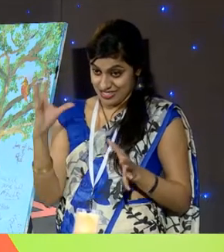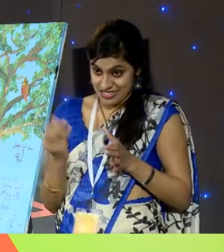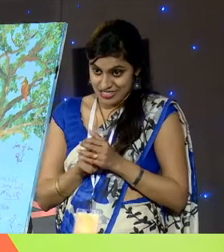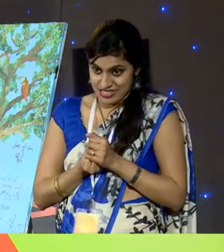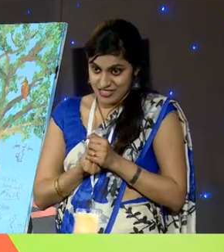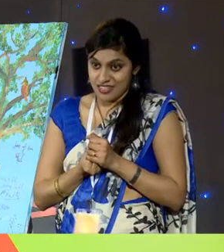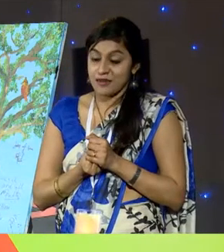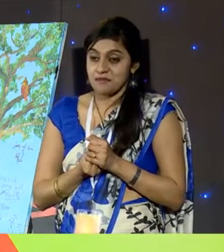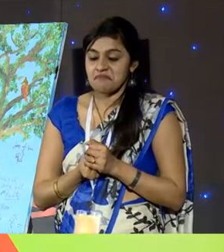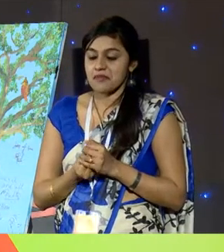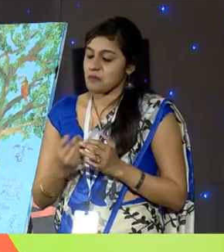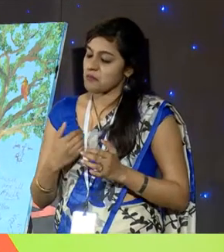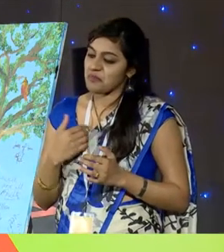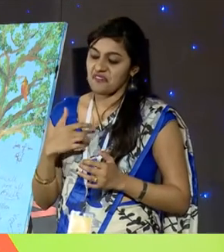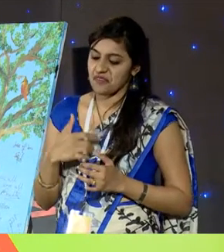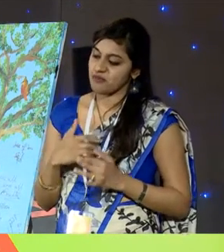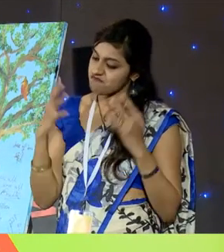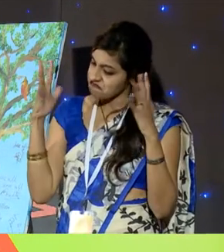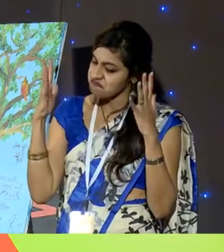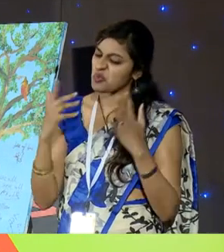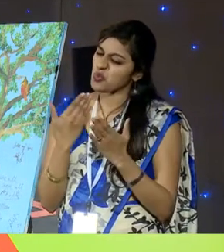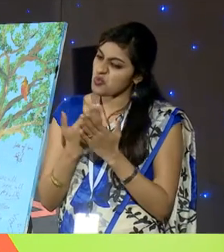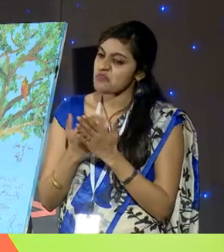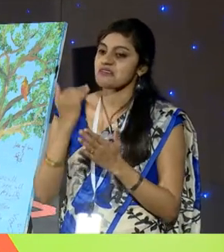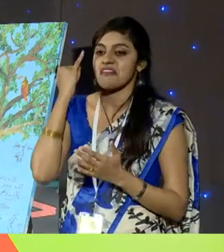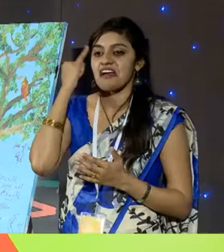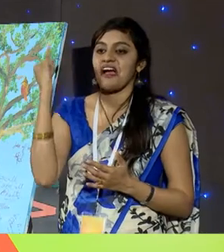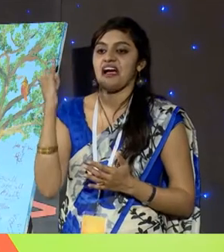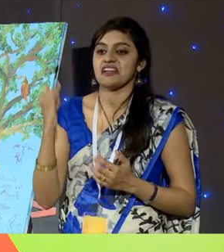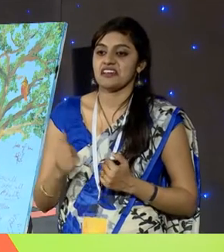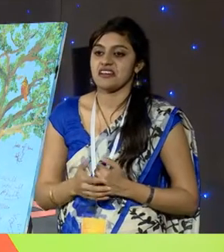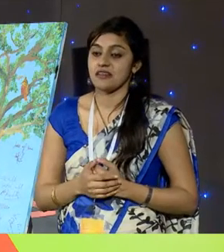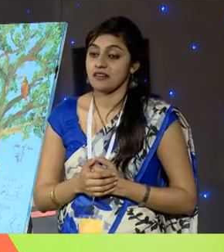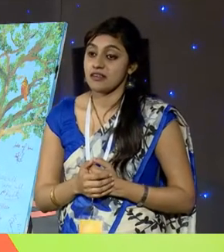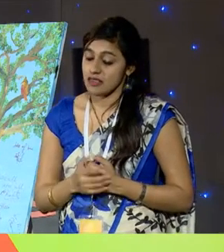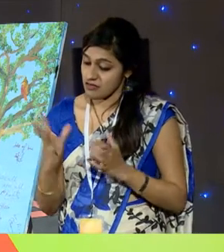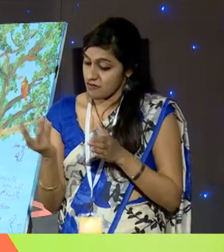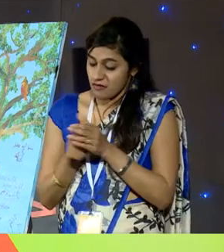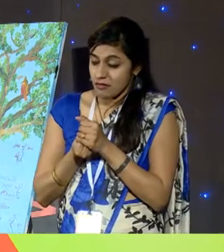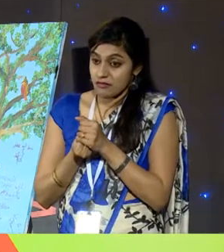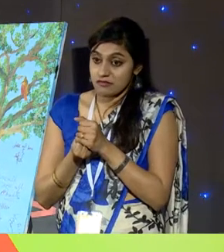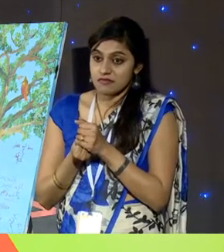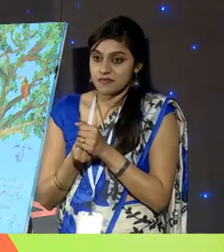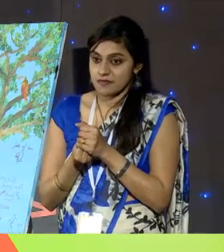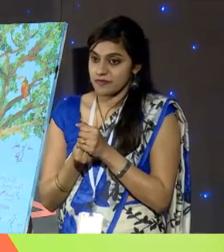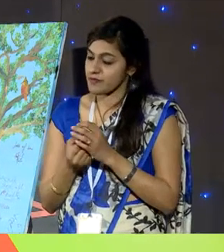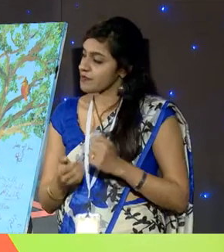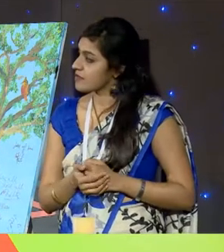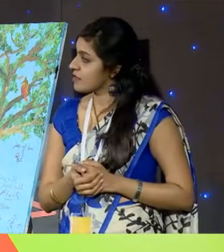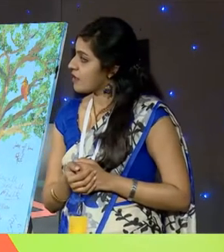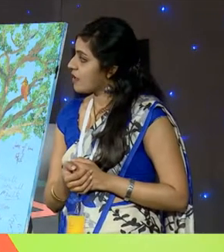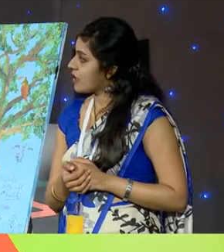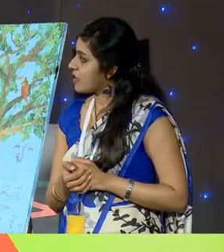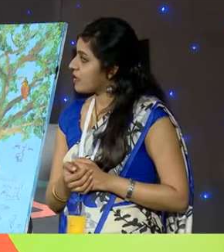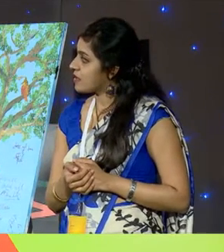to understand the fact that inclusion is not